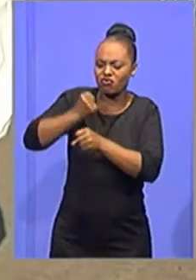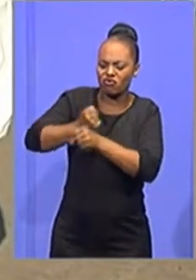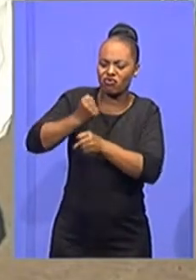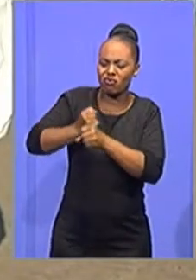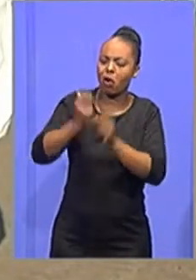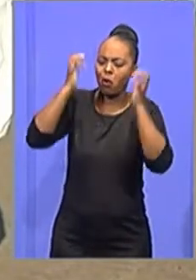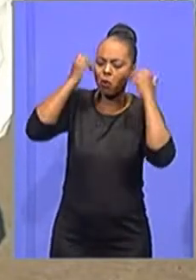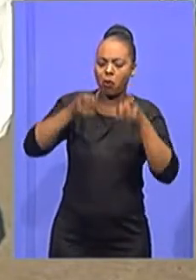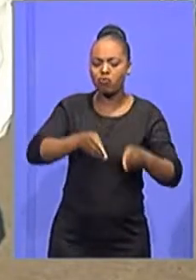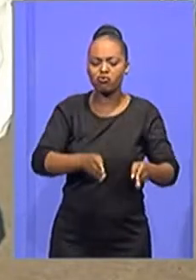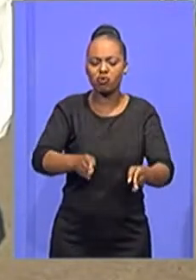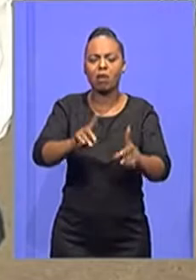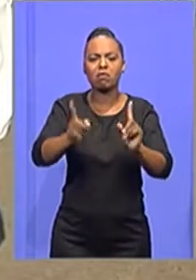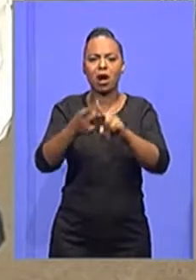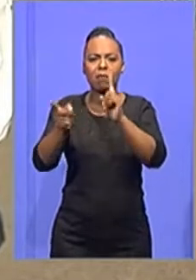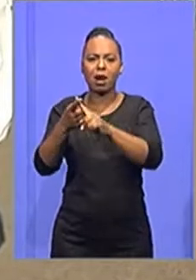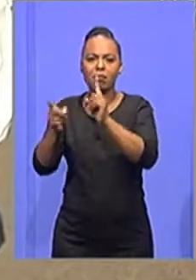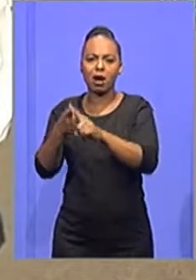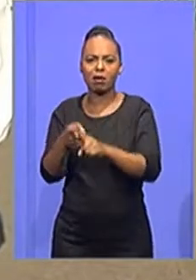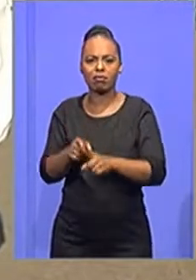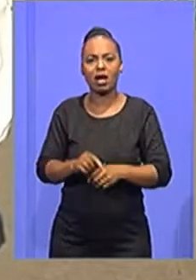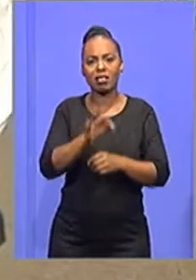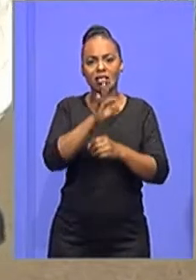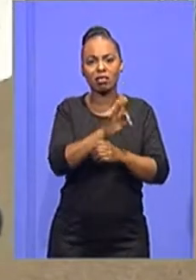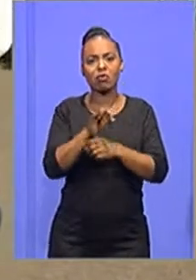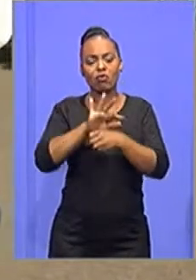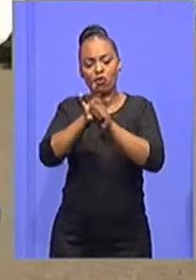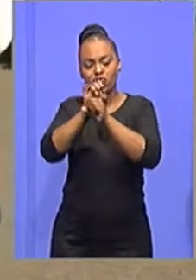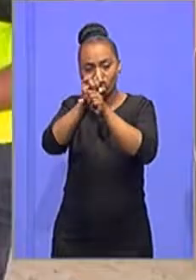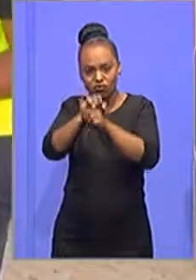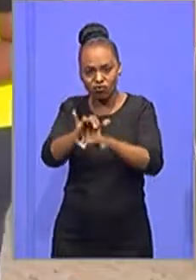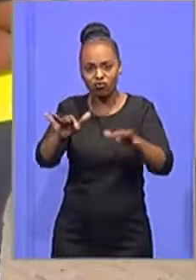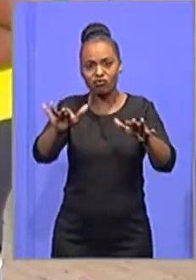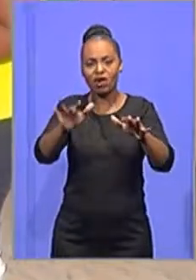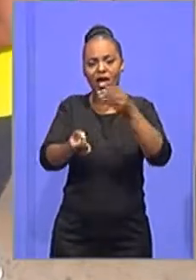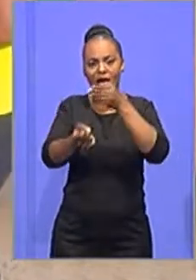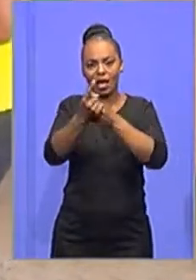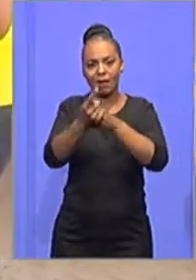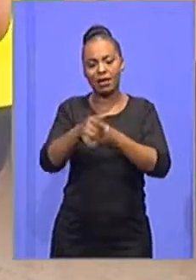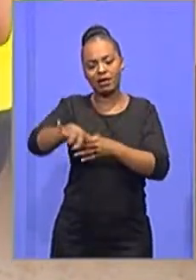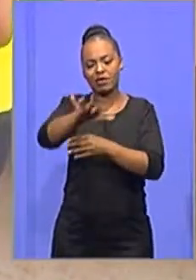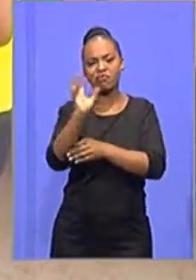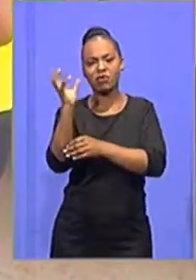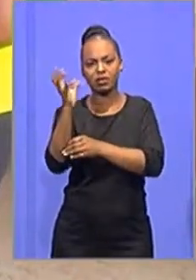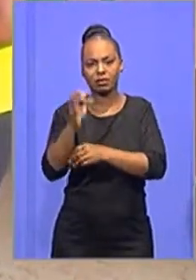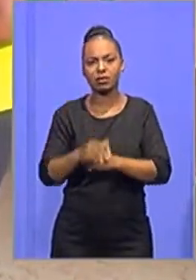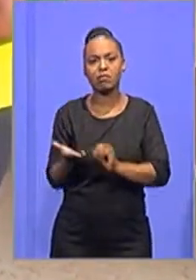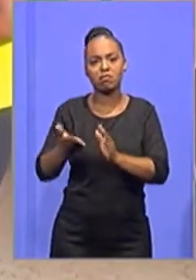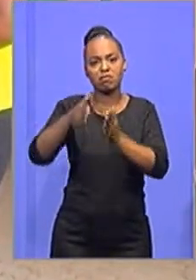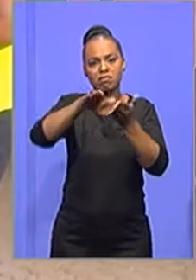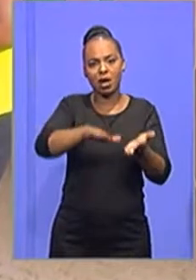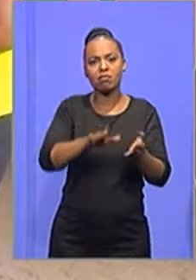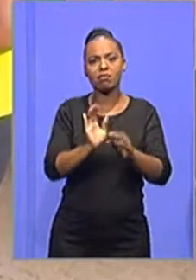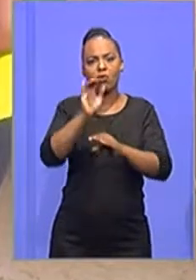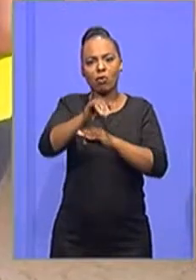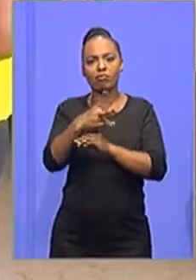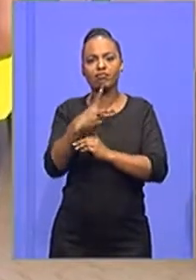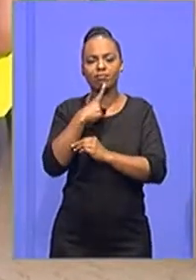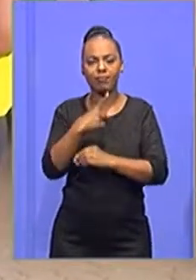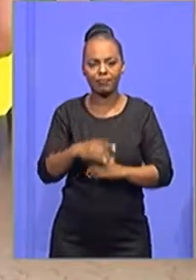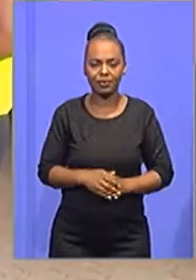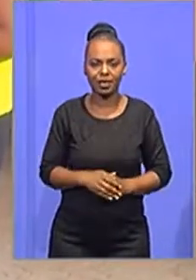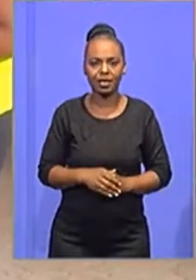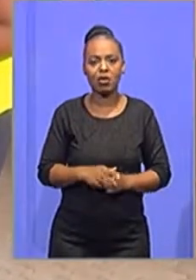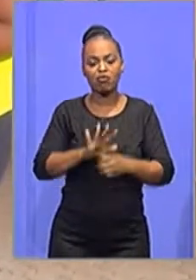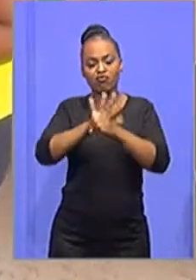feta 61,000 tsa mogare wa corona kwa Free State ka dintsho di feta 2,000. Porofense e katisitse badiri